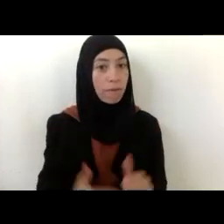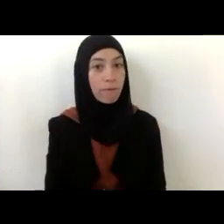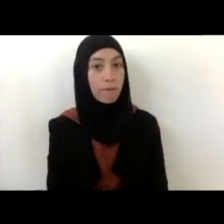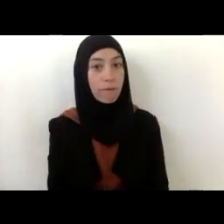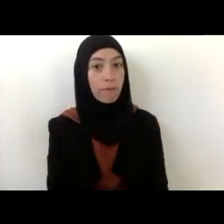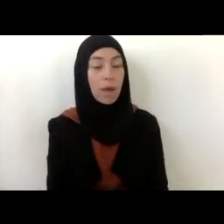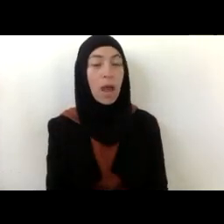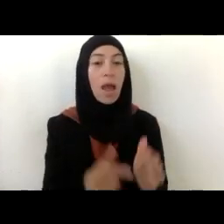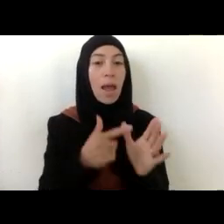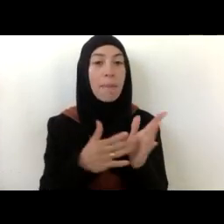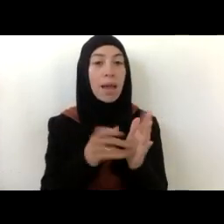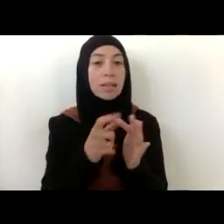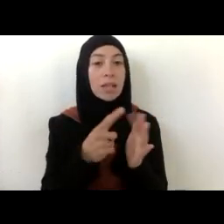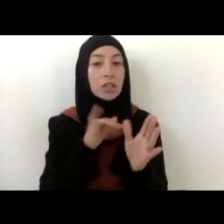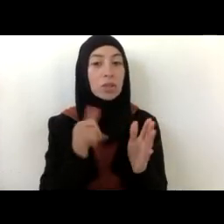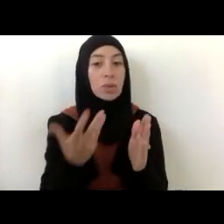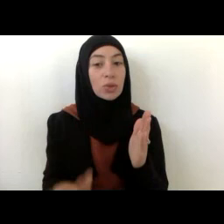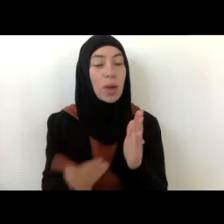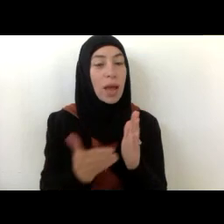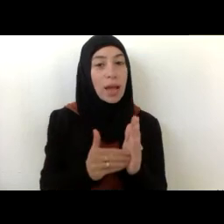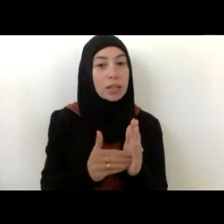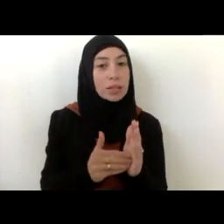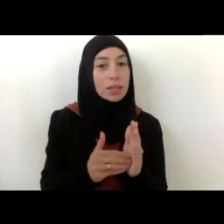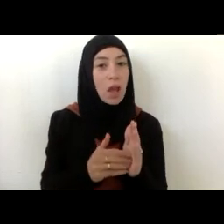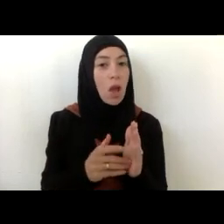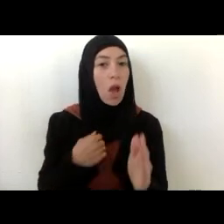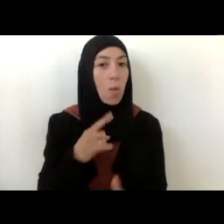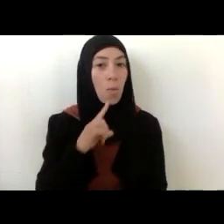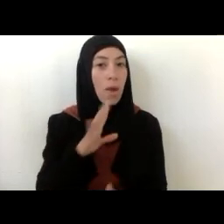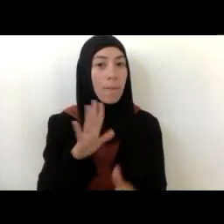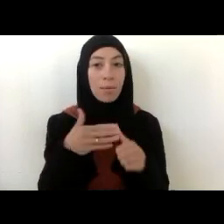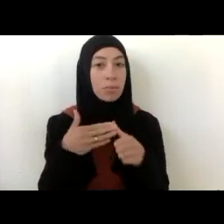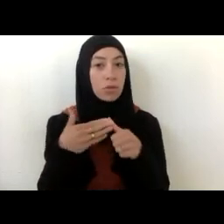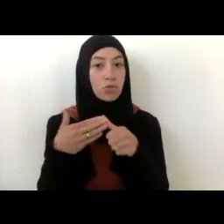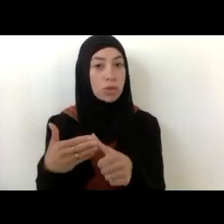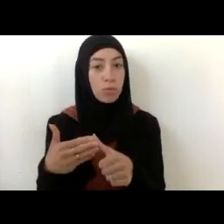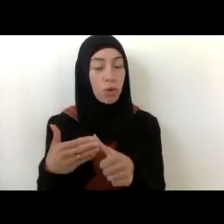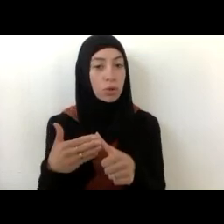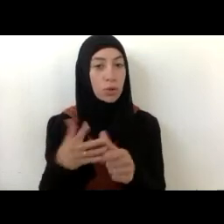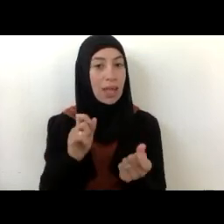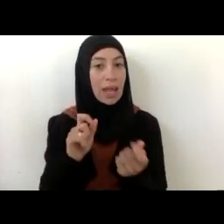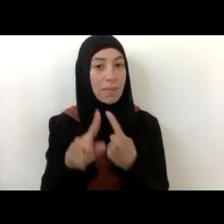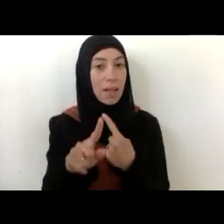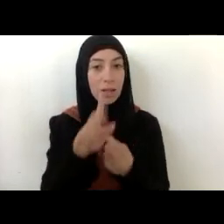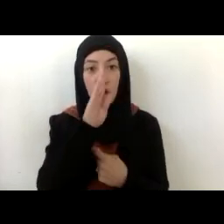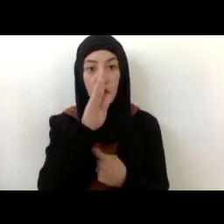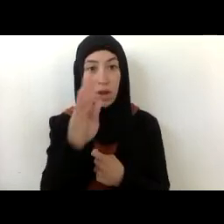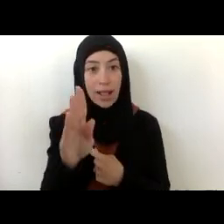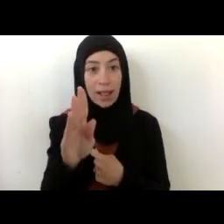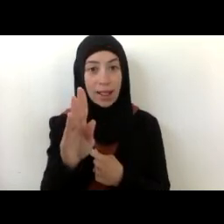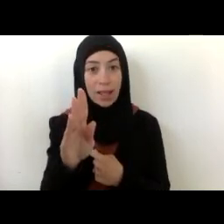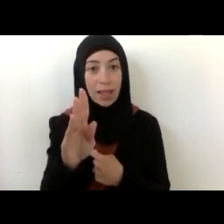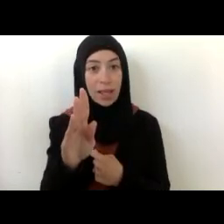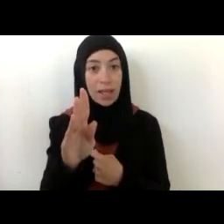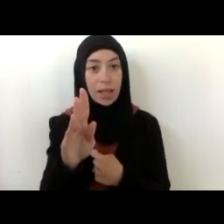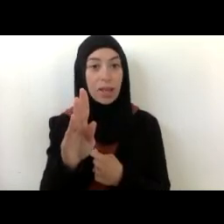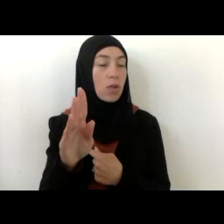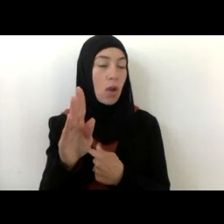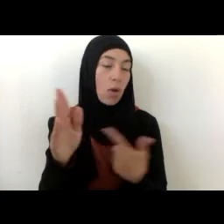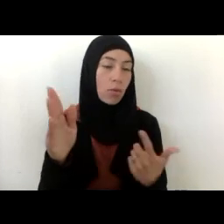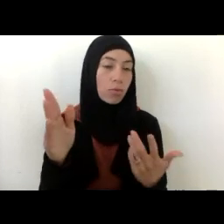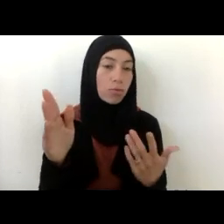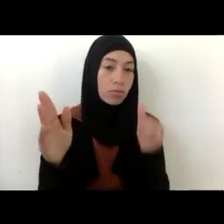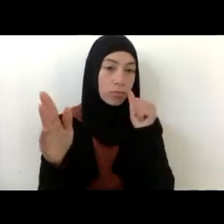say, Elizabeth, that I won't be able to respond to emails directly in terms of